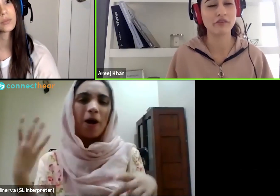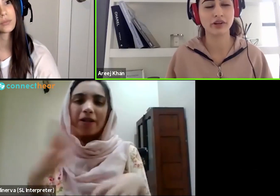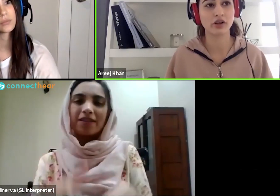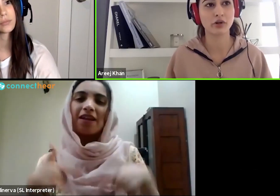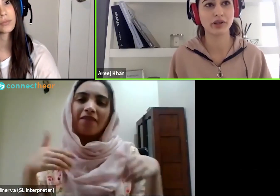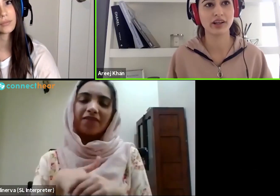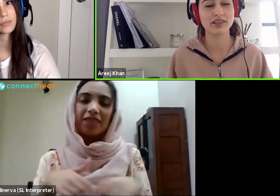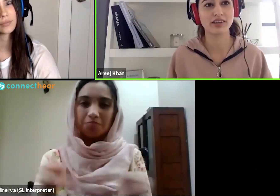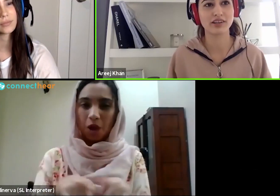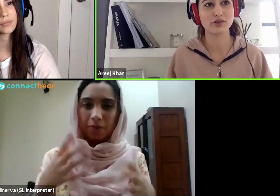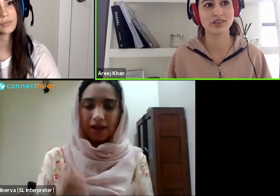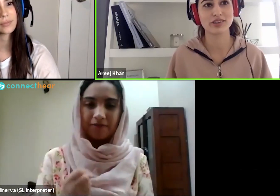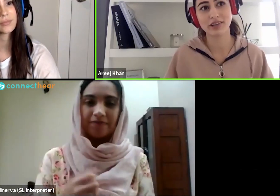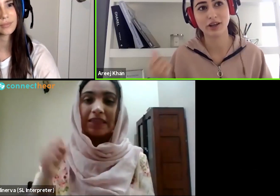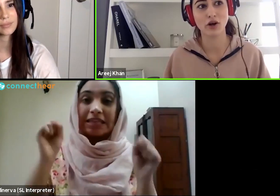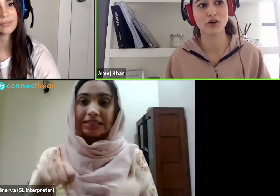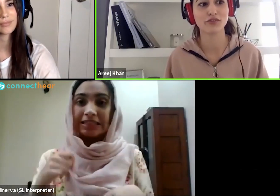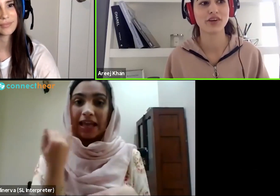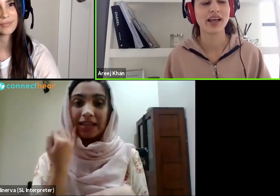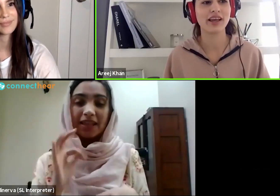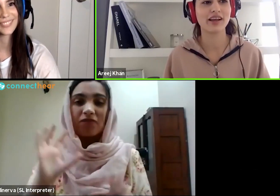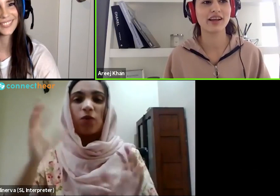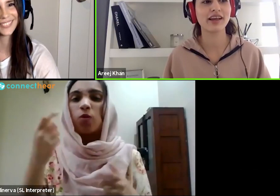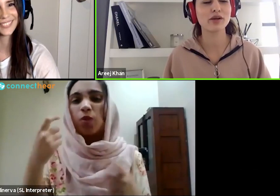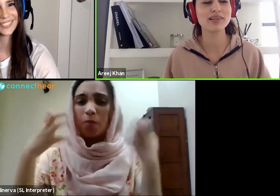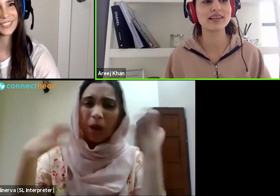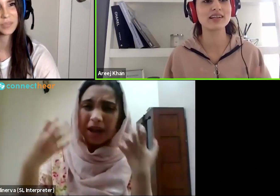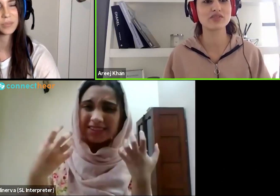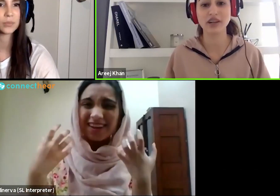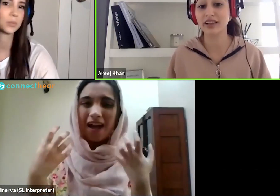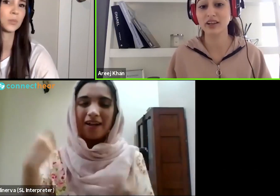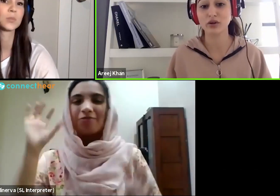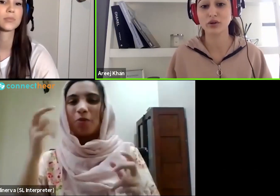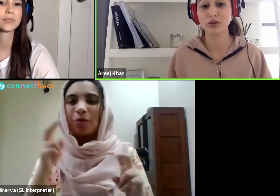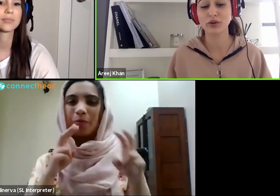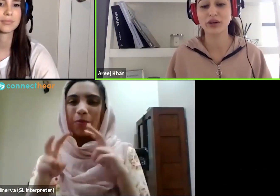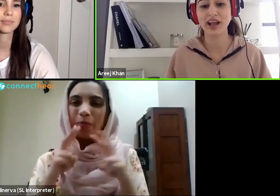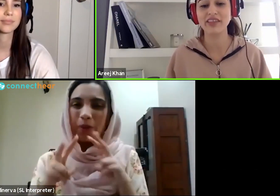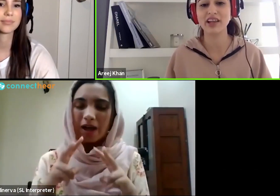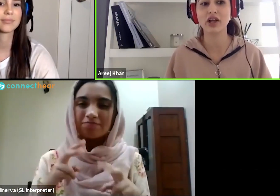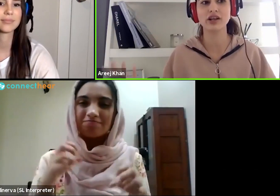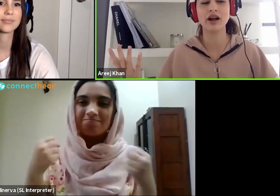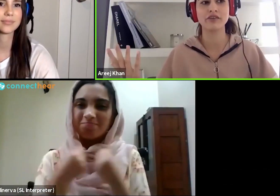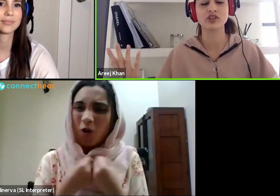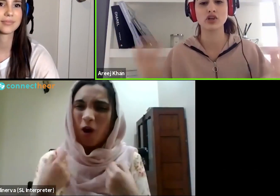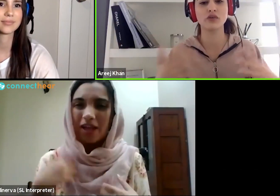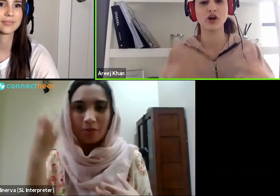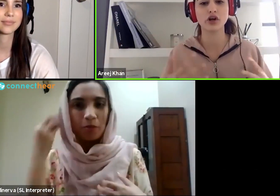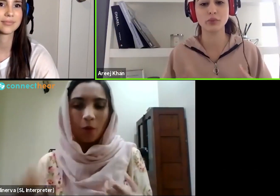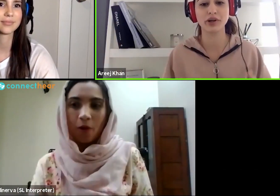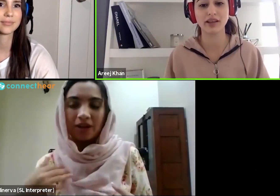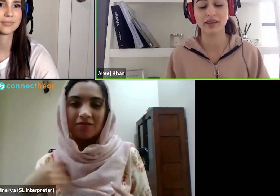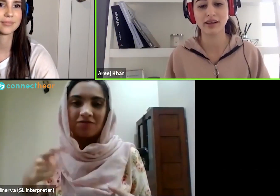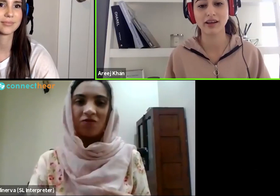if you're having an argument and suddenly you just take it off, it can be seen as funny, and then it can kind of dissolve